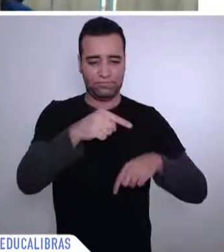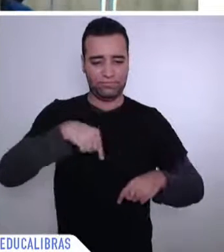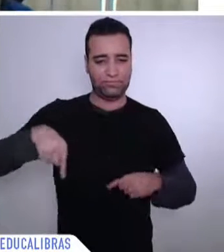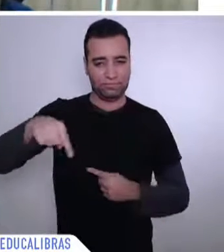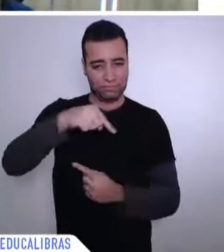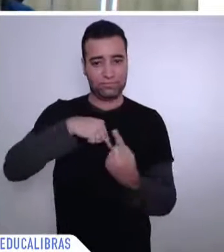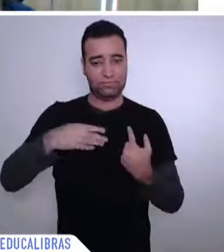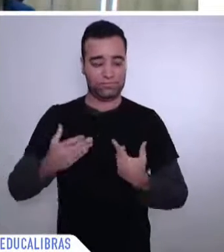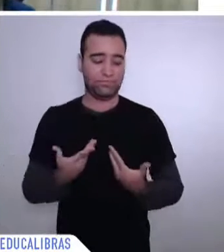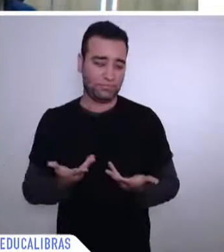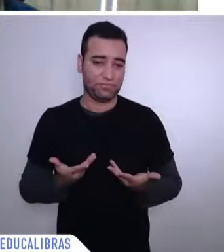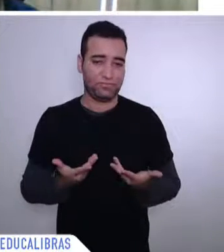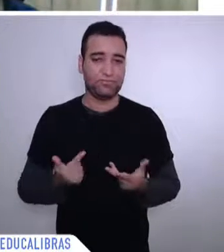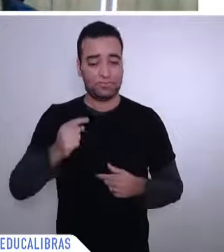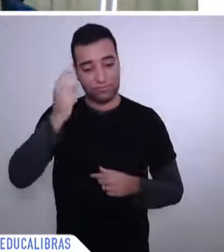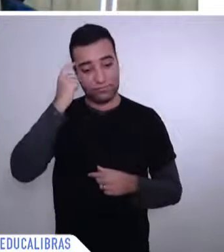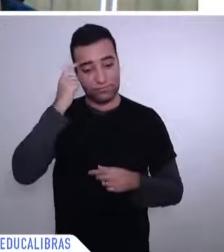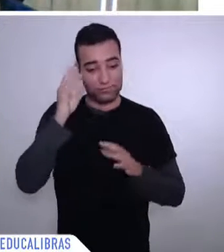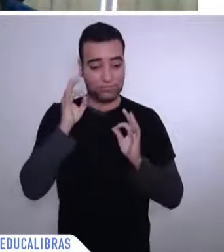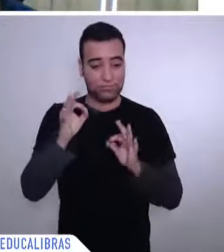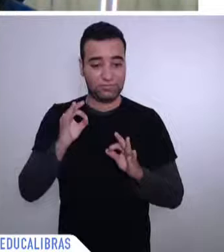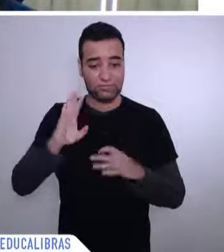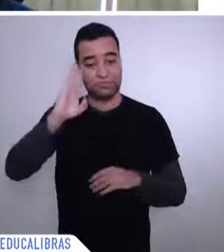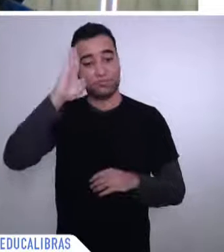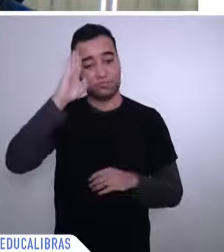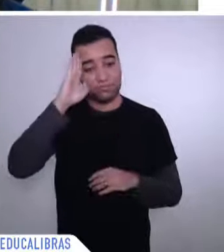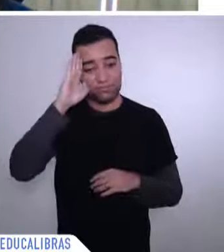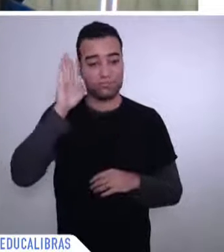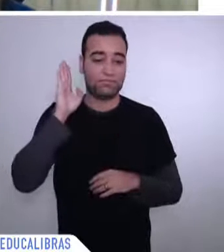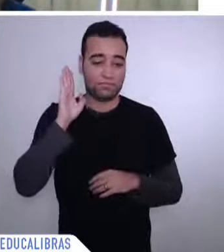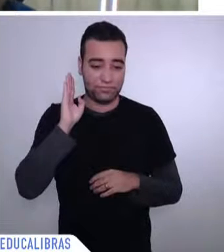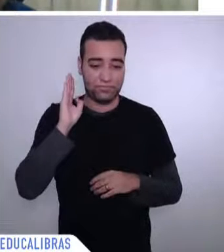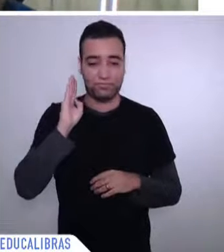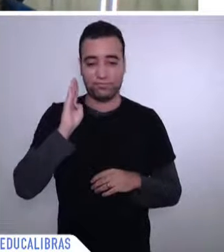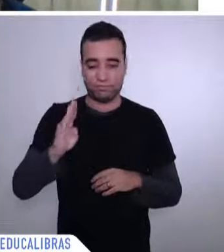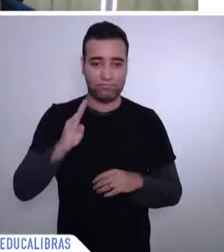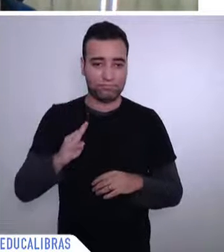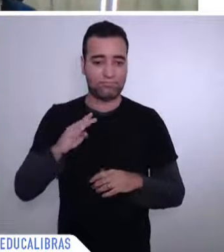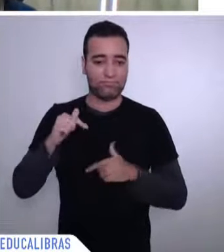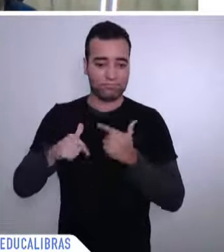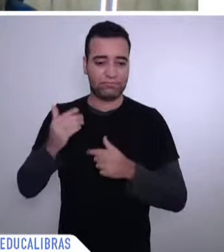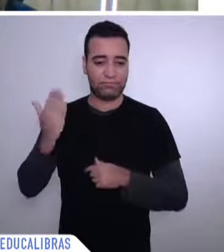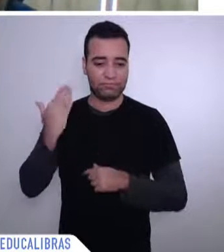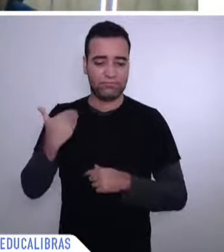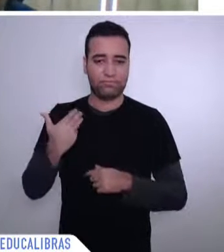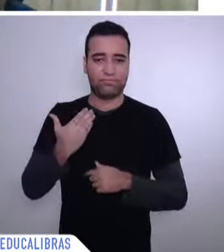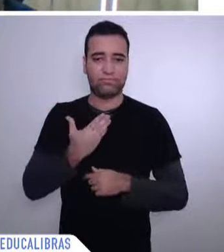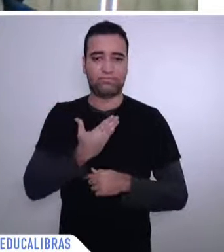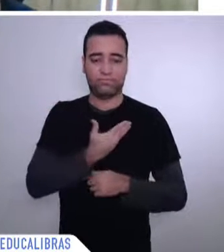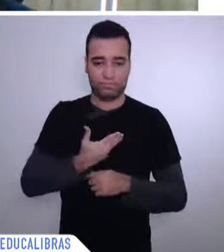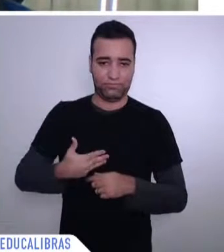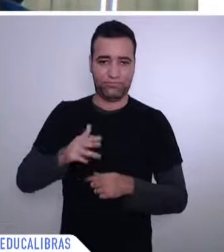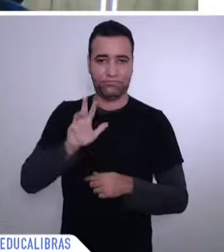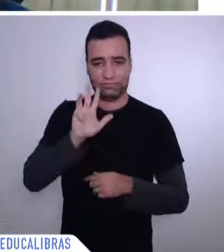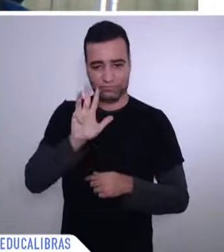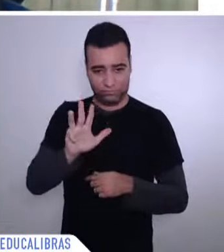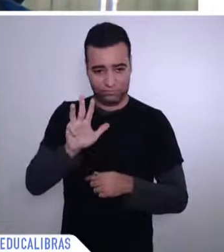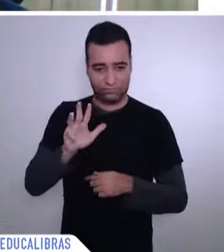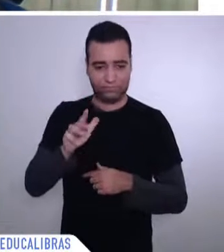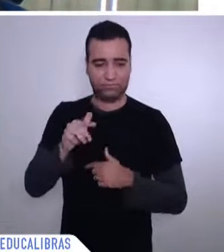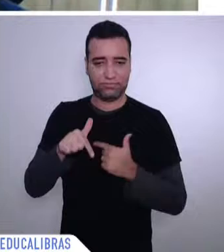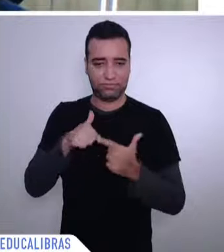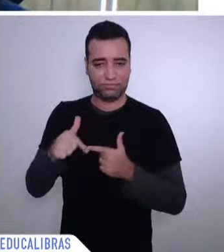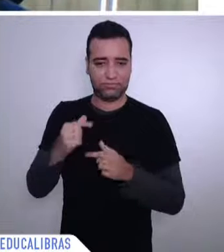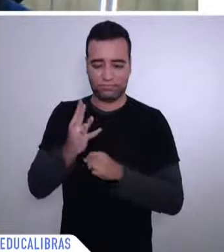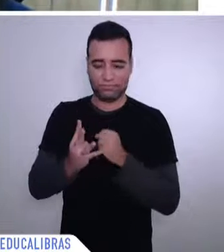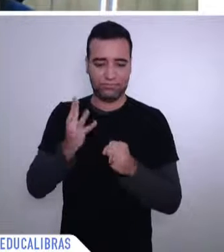I believe that with certain variation, this is being the main contribution from